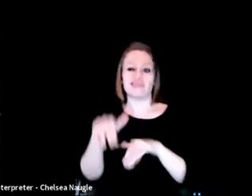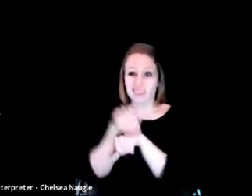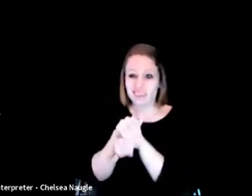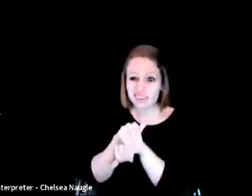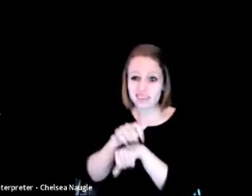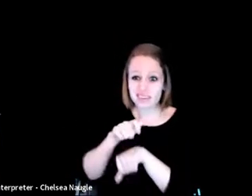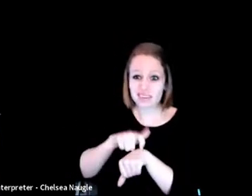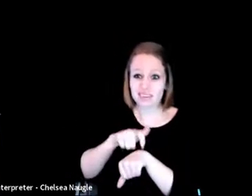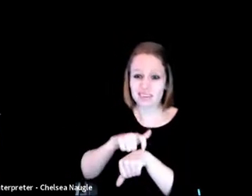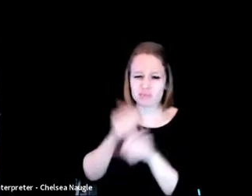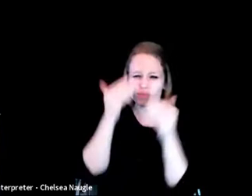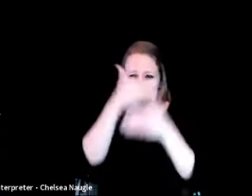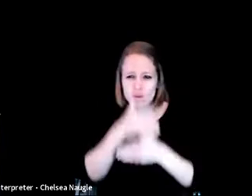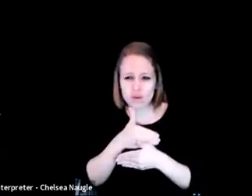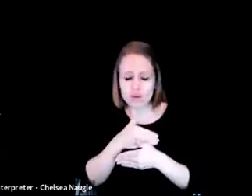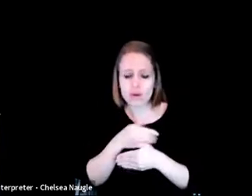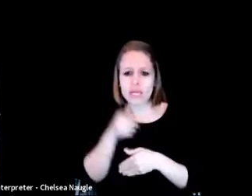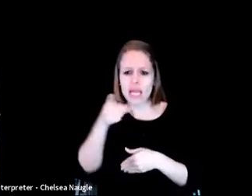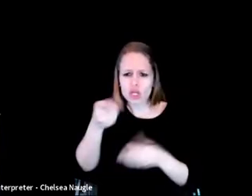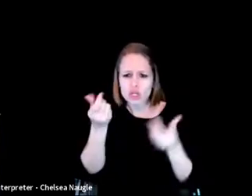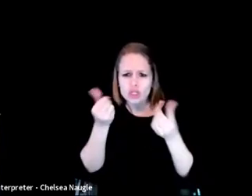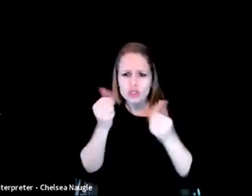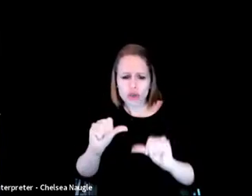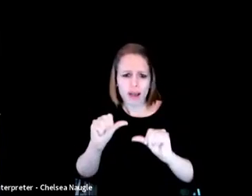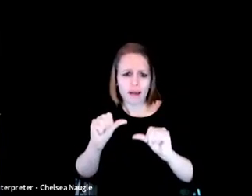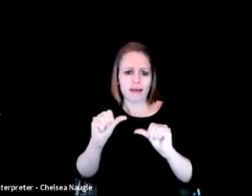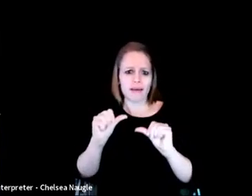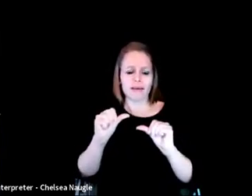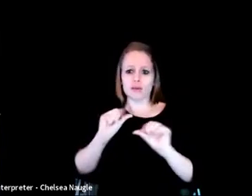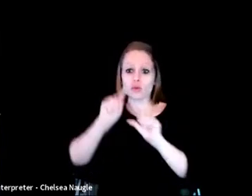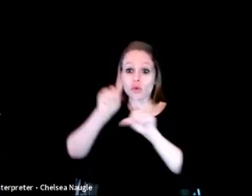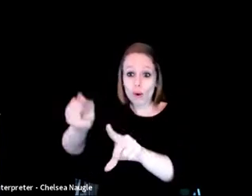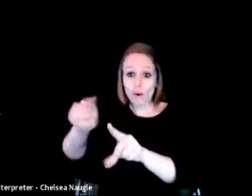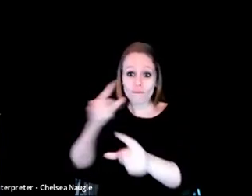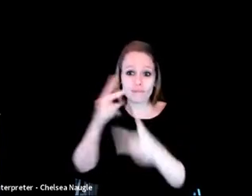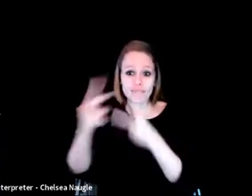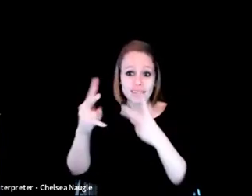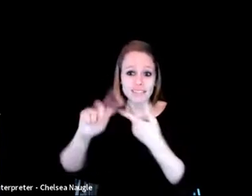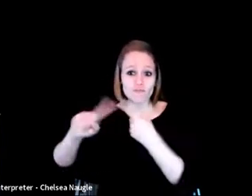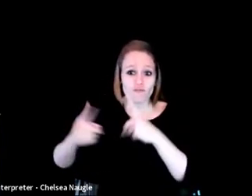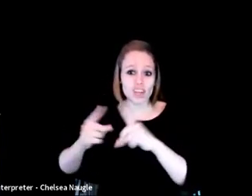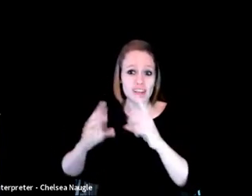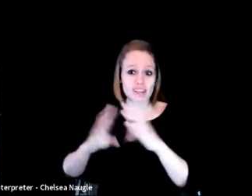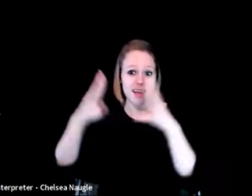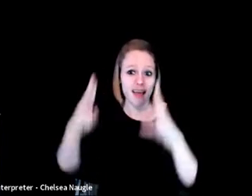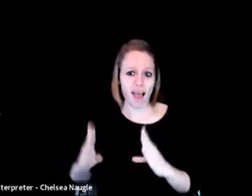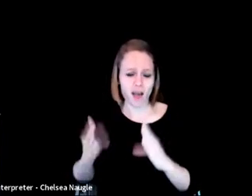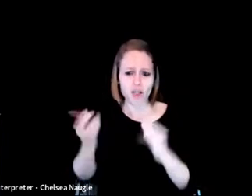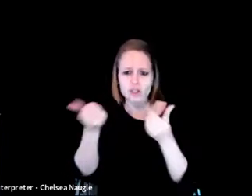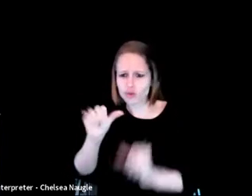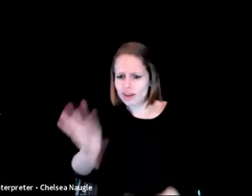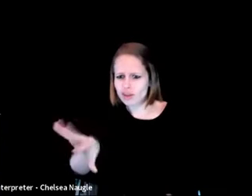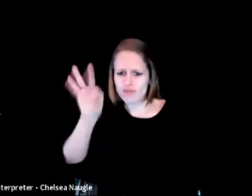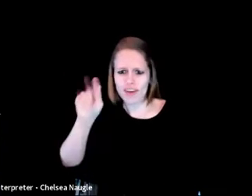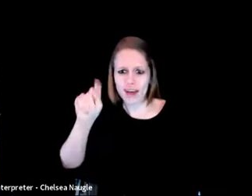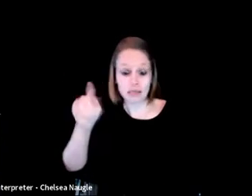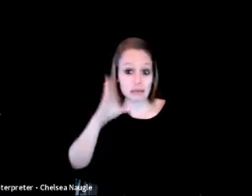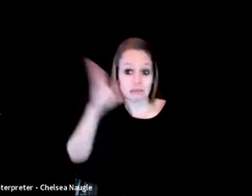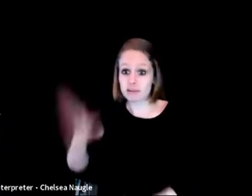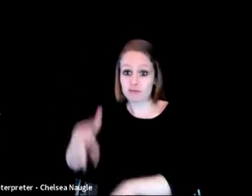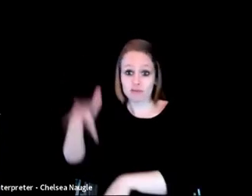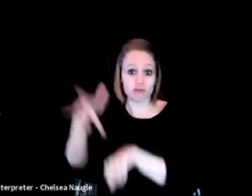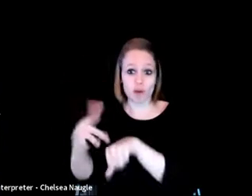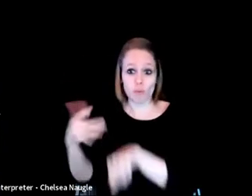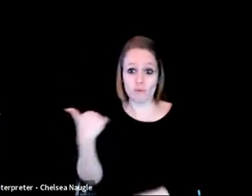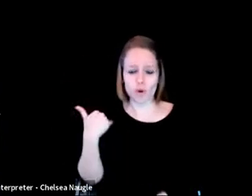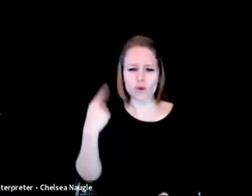nighttime. And you're trying to find your friend. You're going to your friend's house to for dinner and you're trying to find that place and you've never been there. So